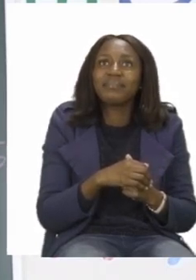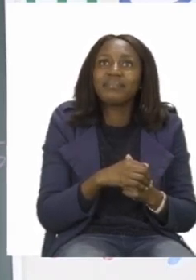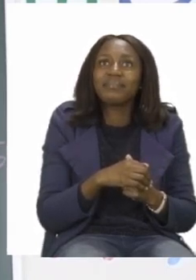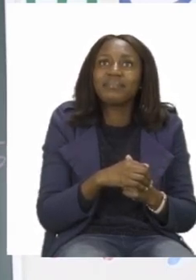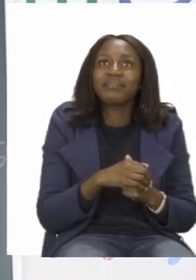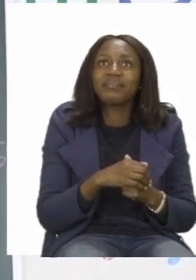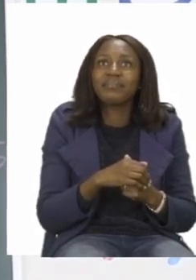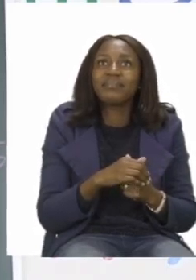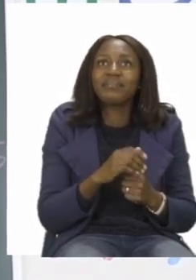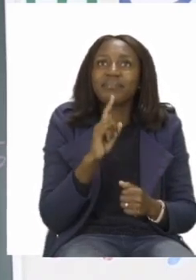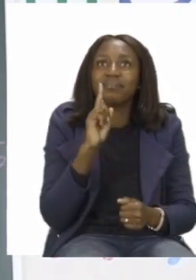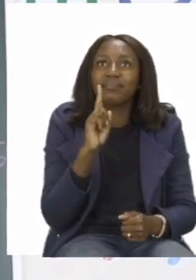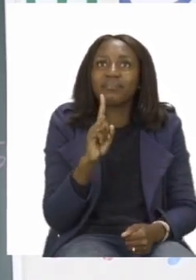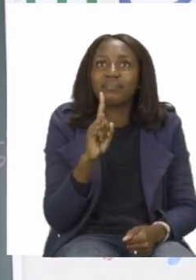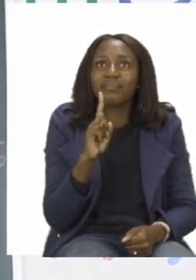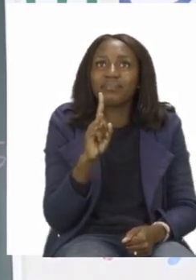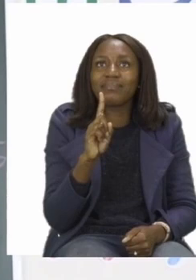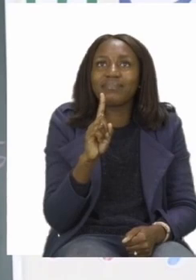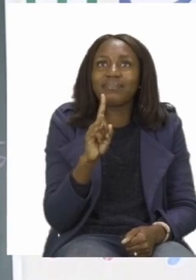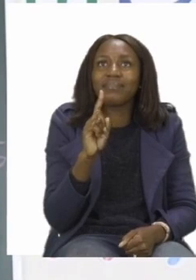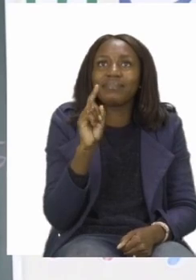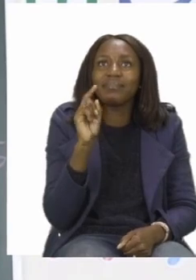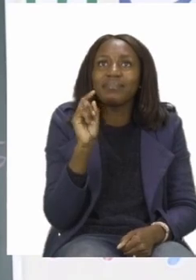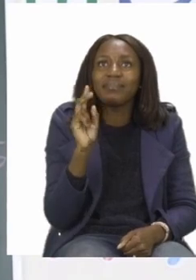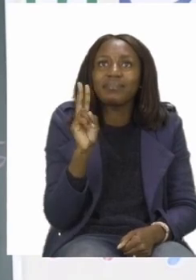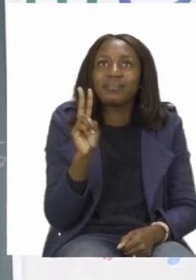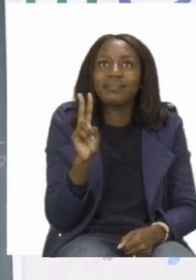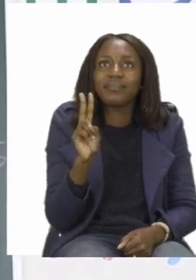left. 1,